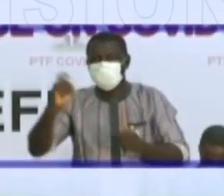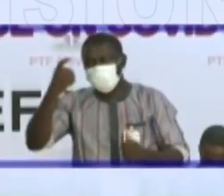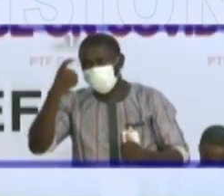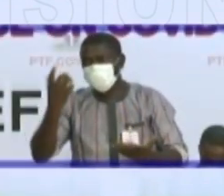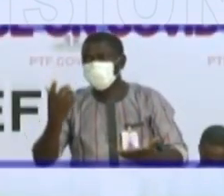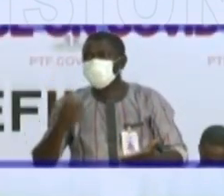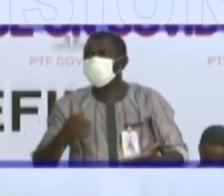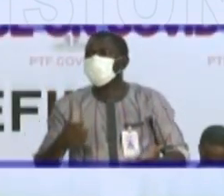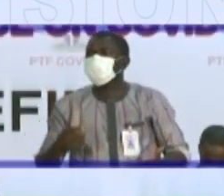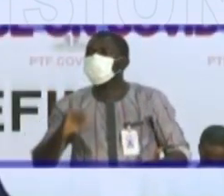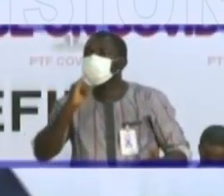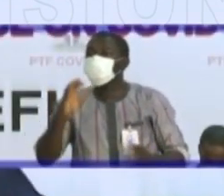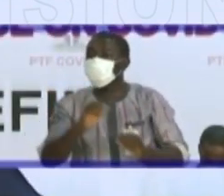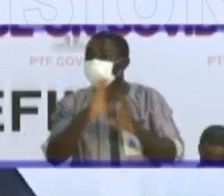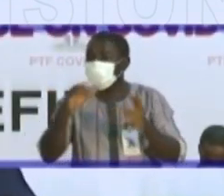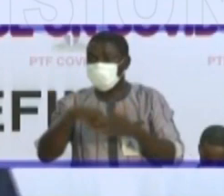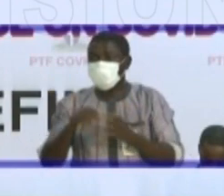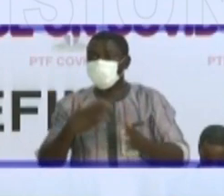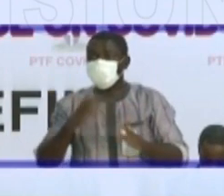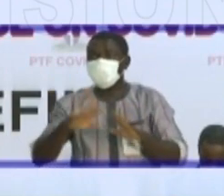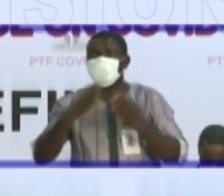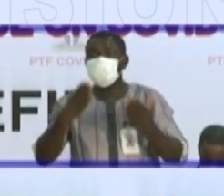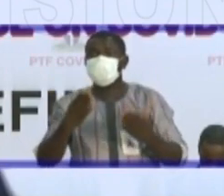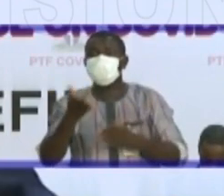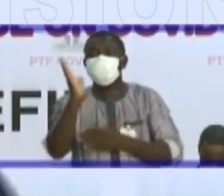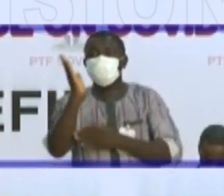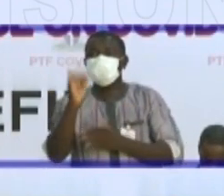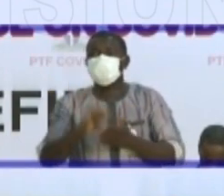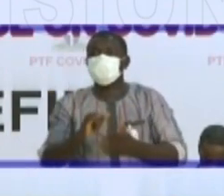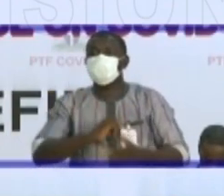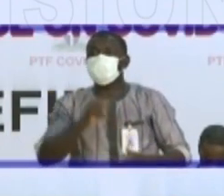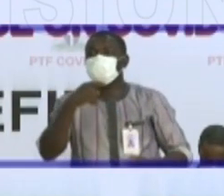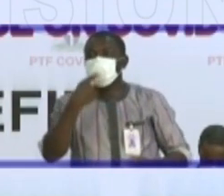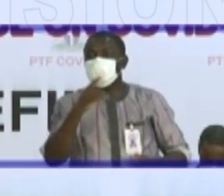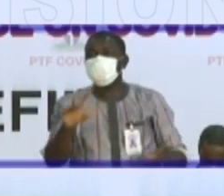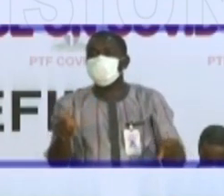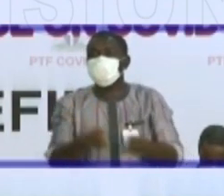it's quite clear in my opening remarks that I said